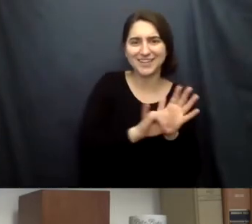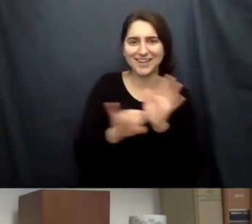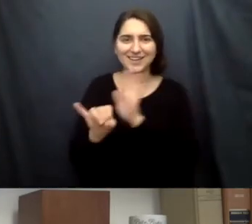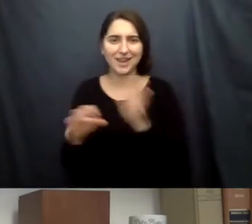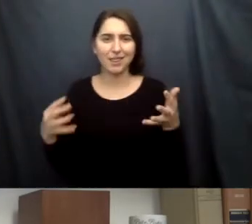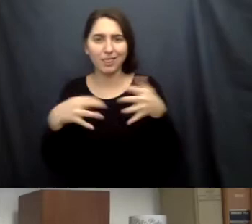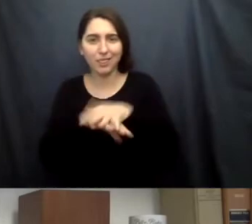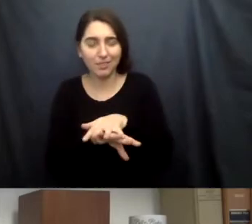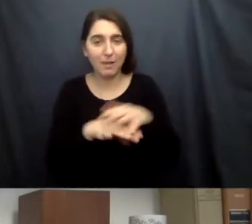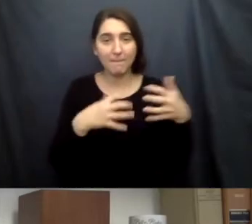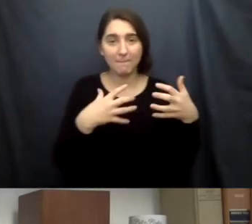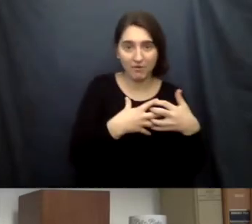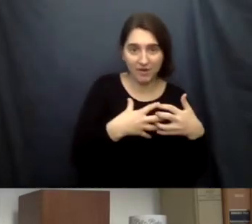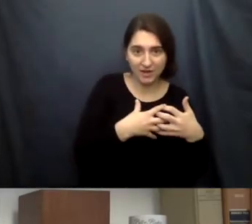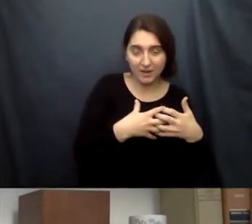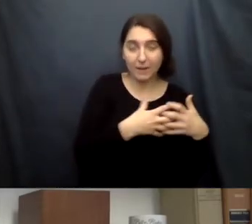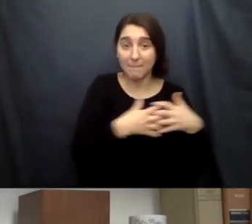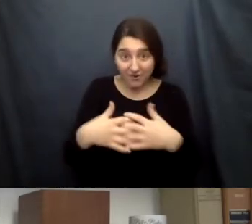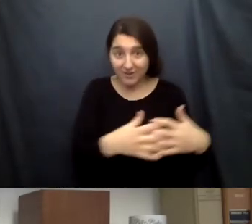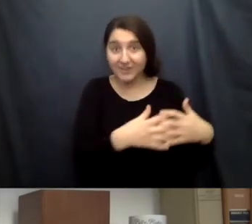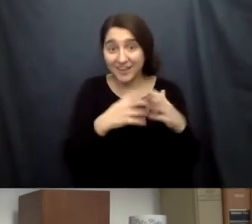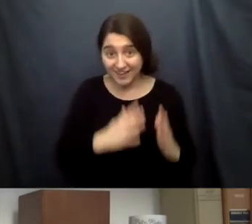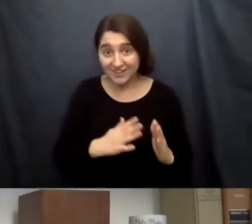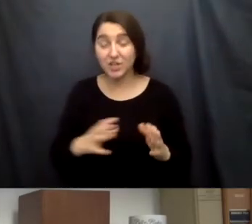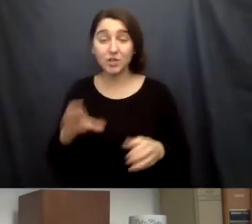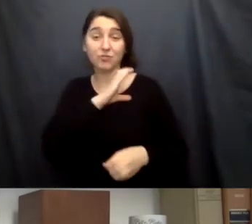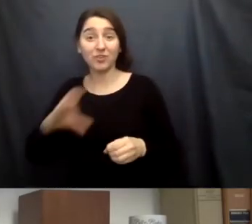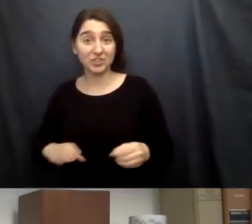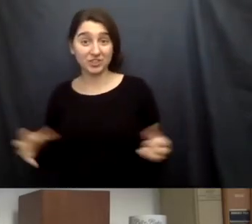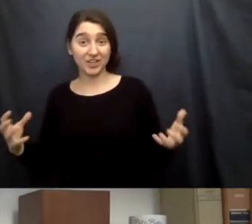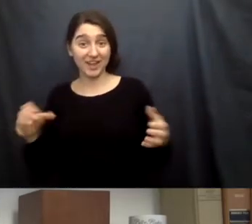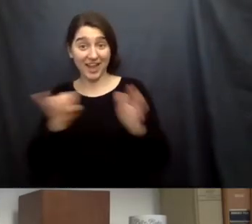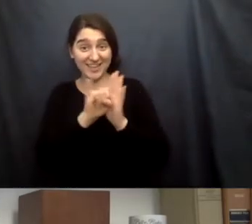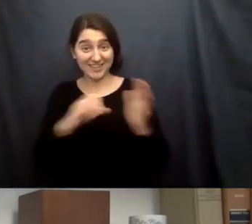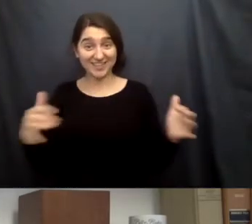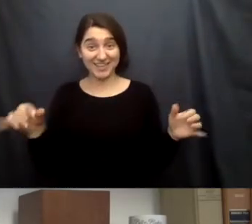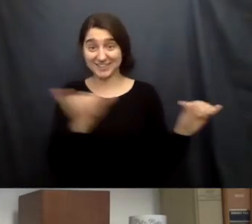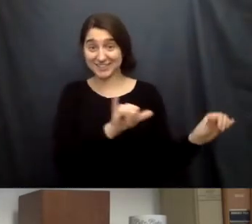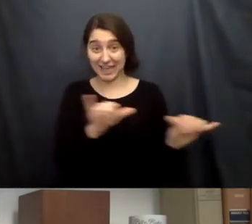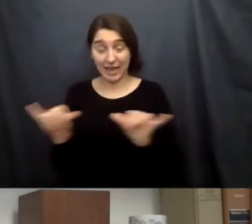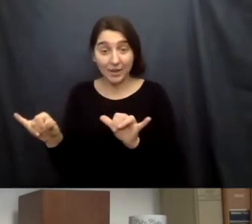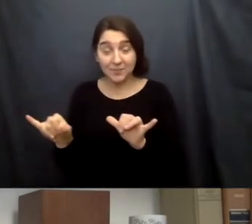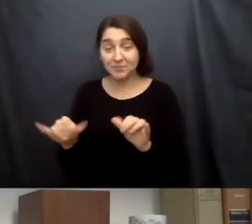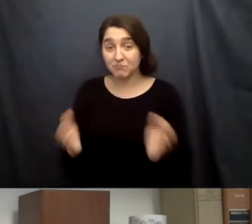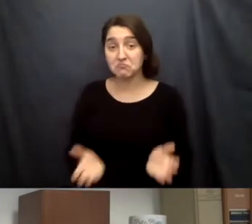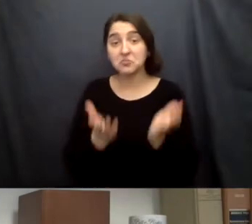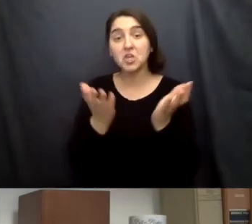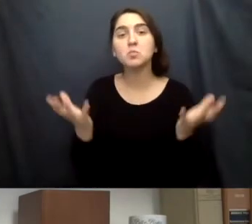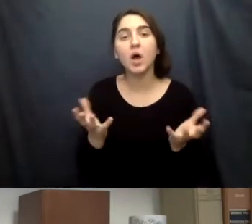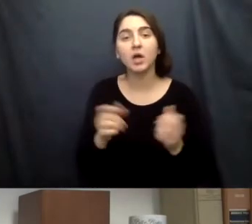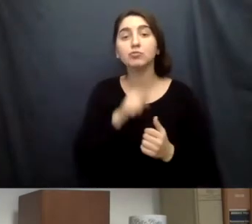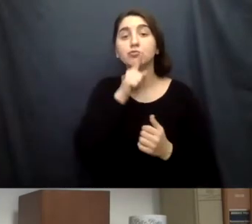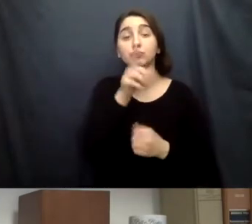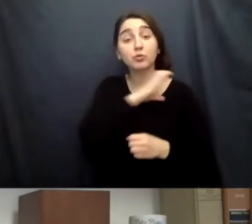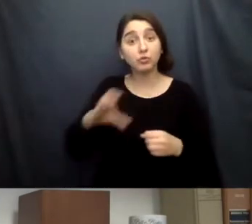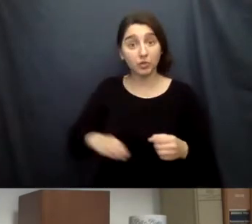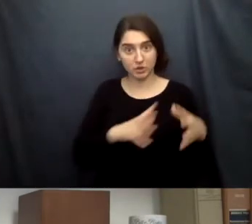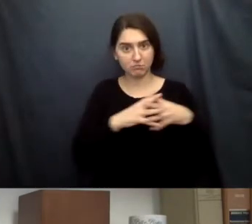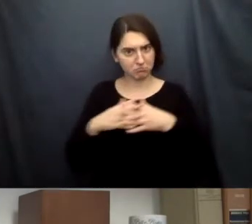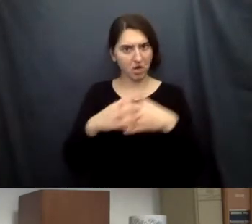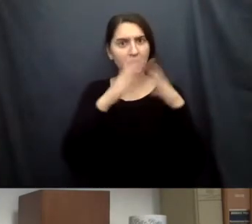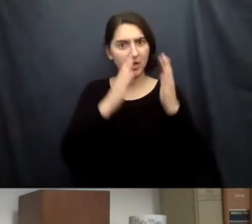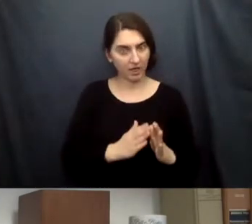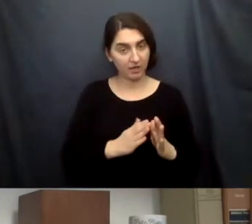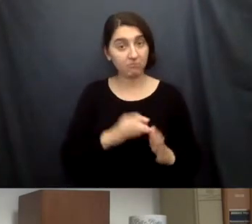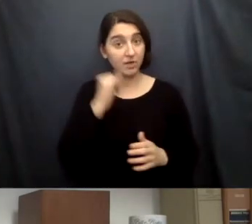cultural framework that tries to merge our identities as Americans and Christians. It suggests that true